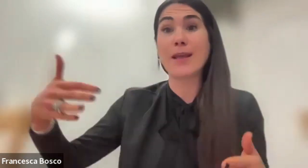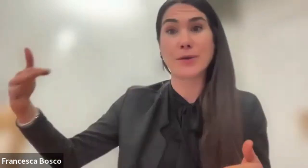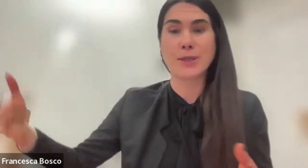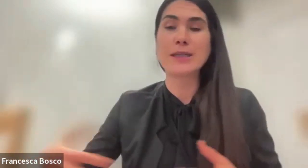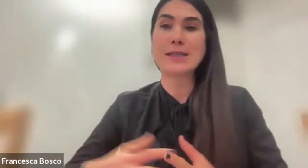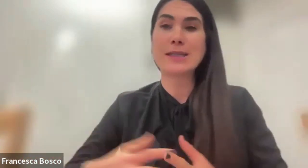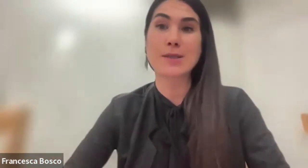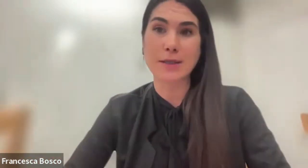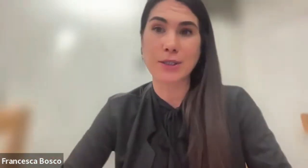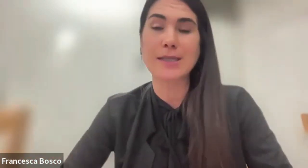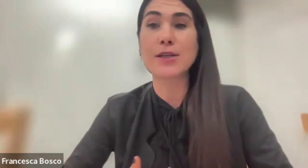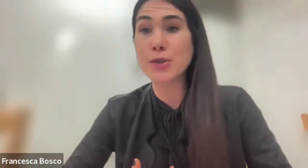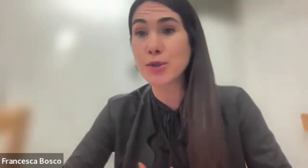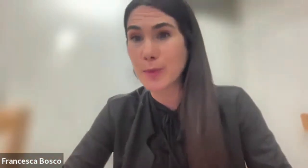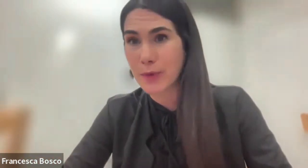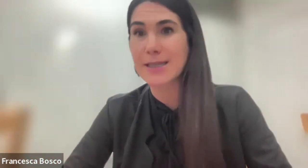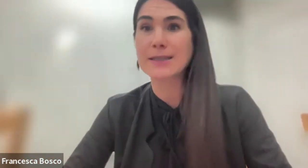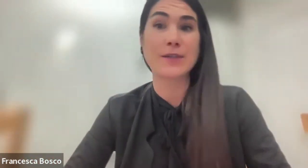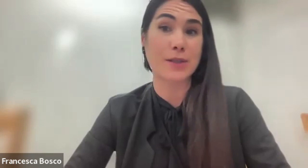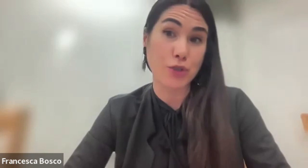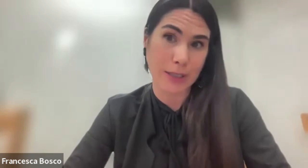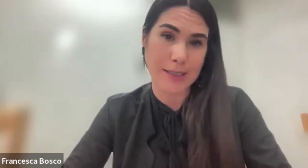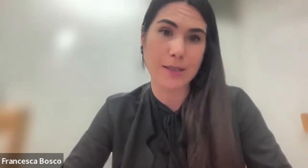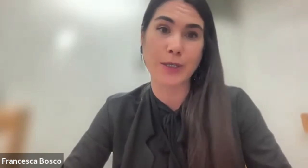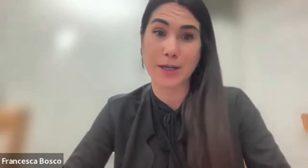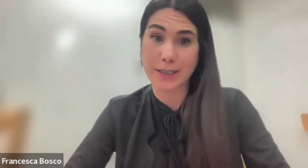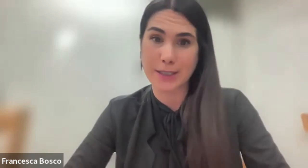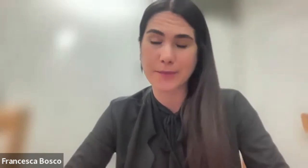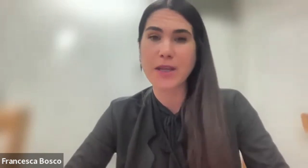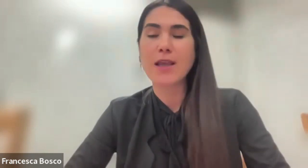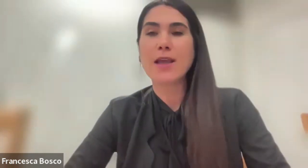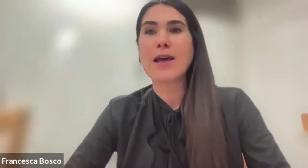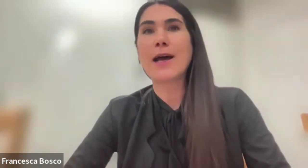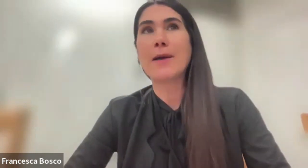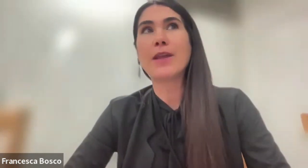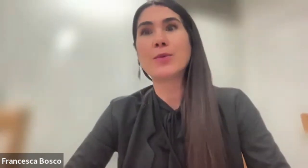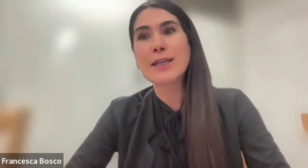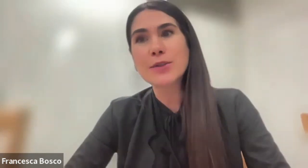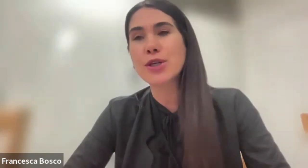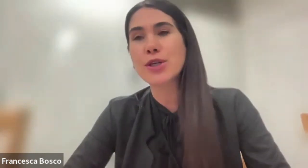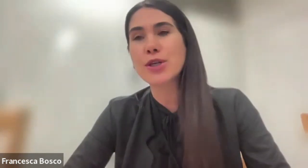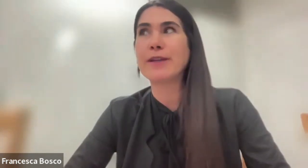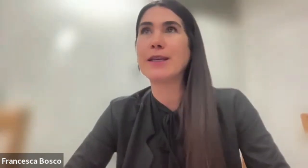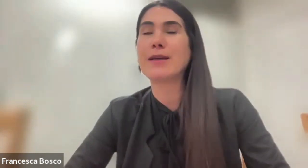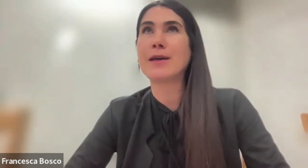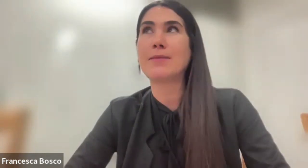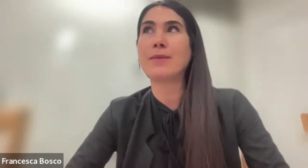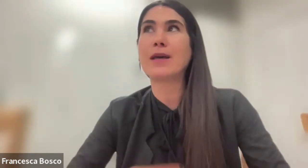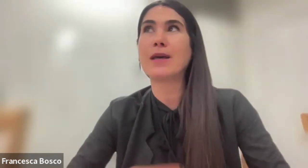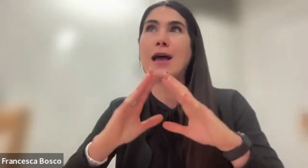that, many other civil society organizations, human rights activists, and journalists were targeted. I would like to share